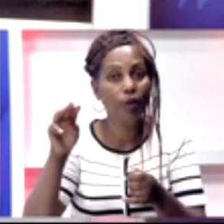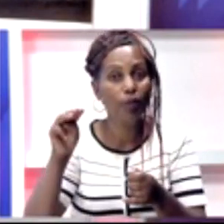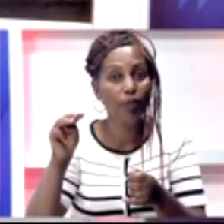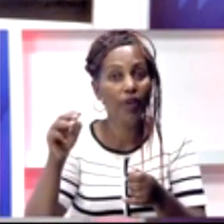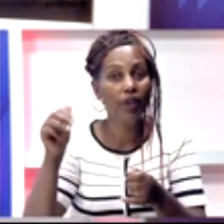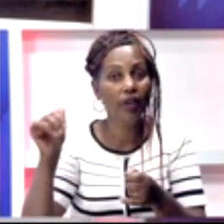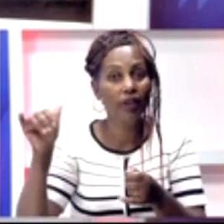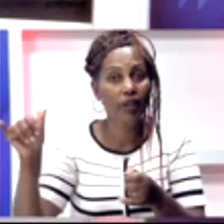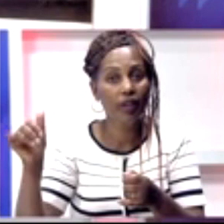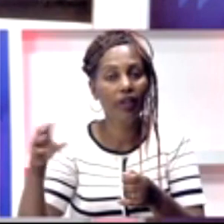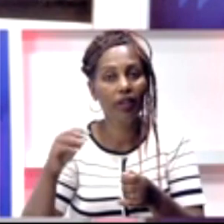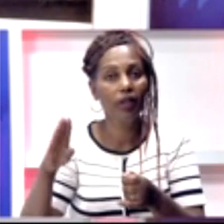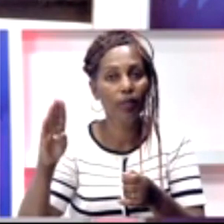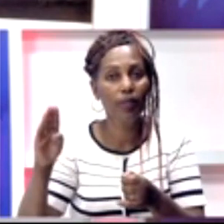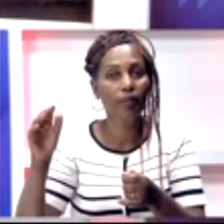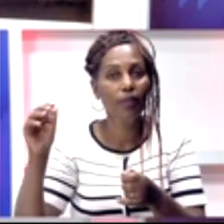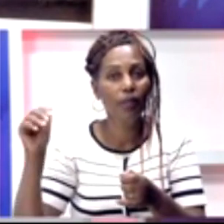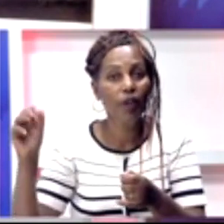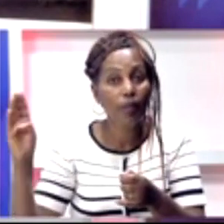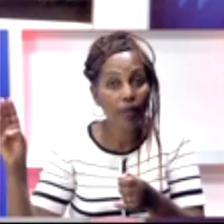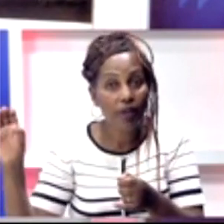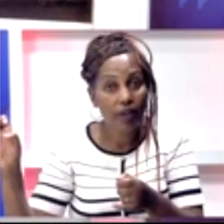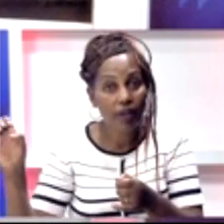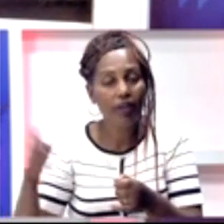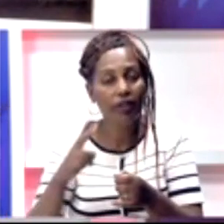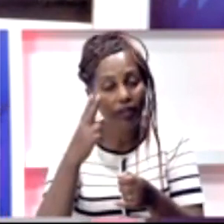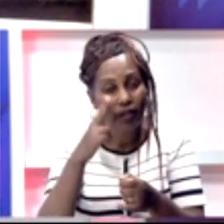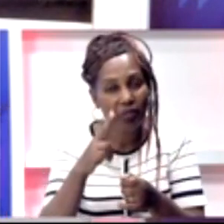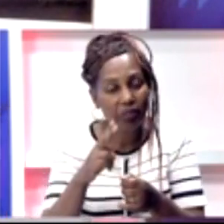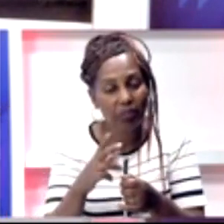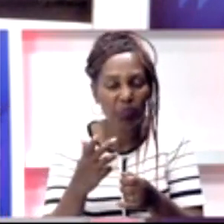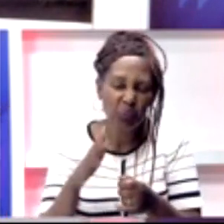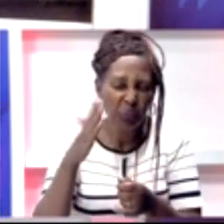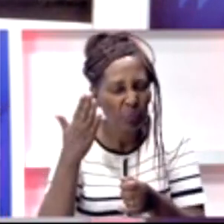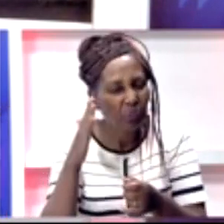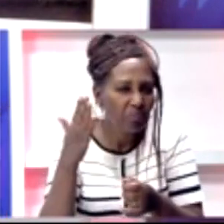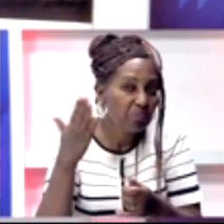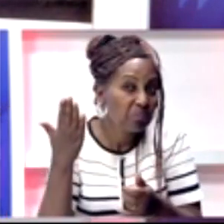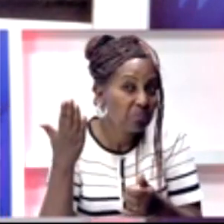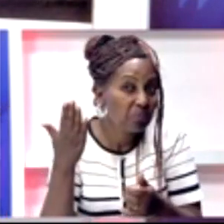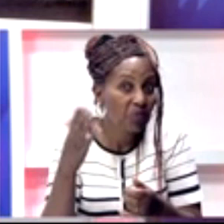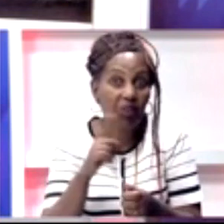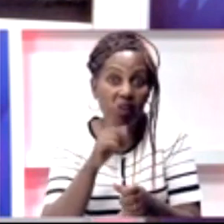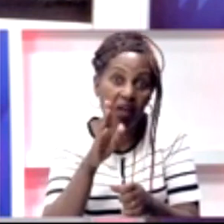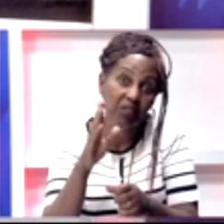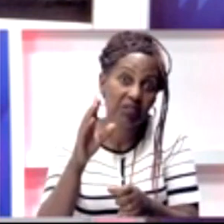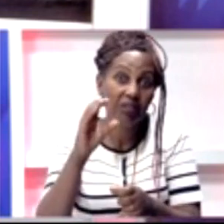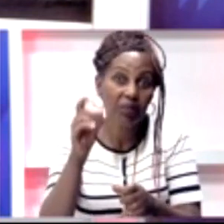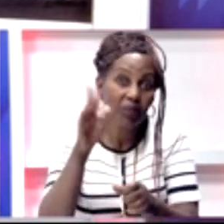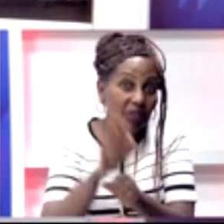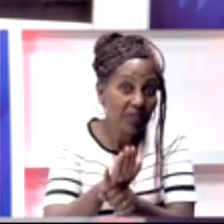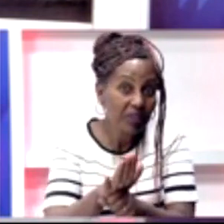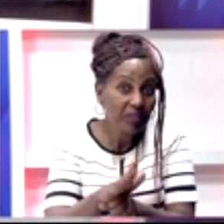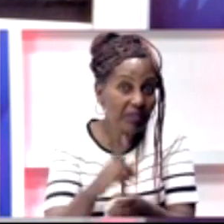uncertainty. We are not 100% sure. We have doubt. But in case of one and two, we